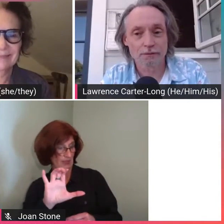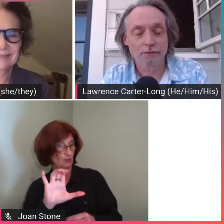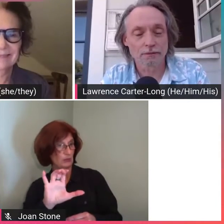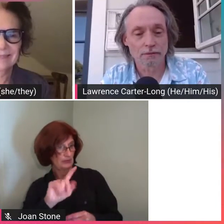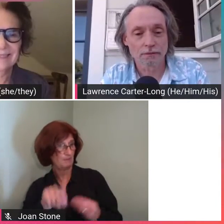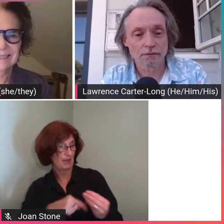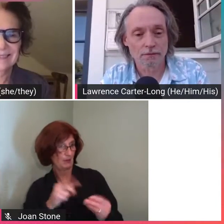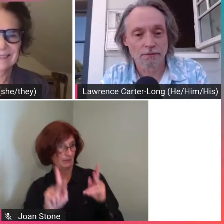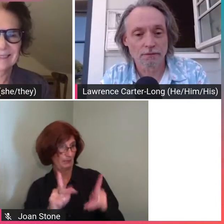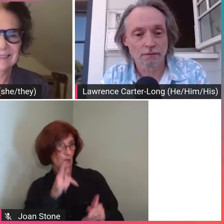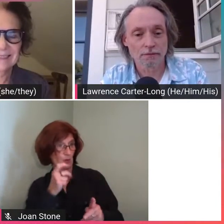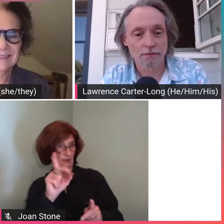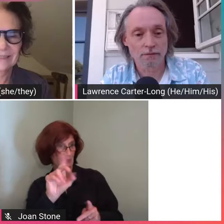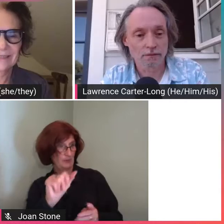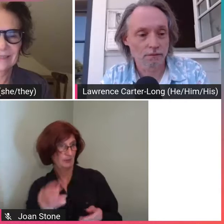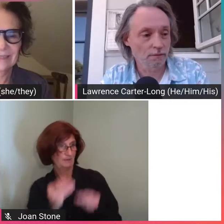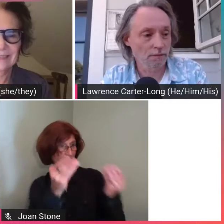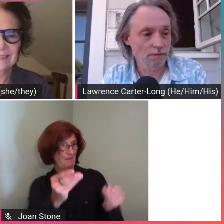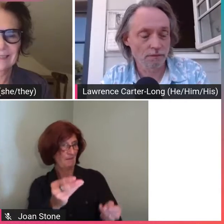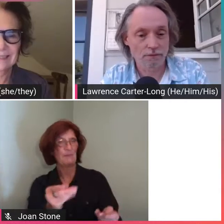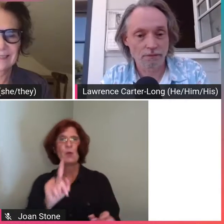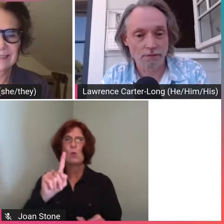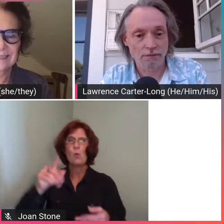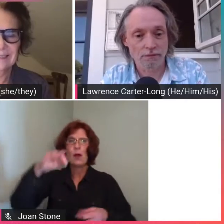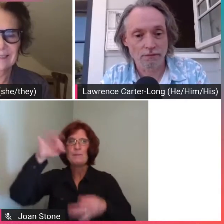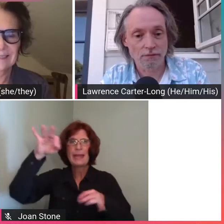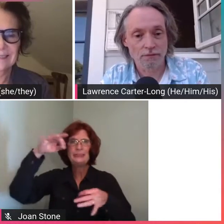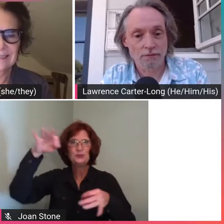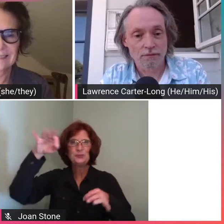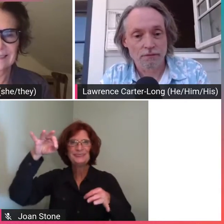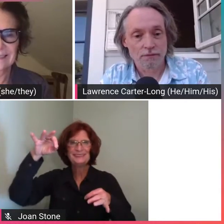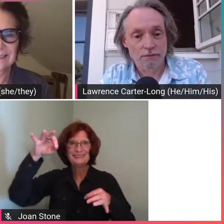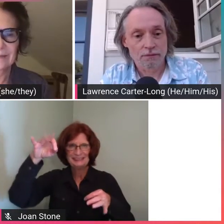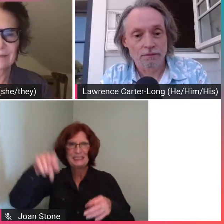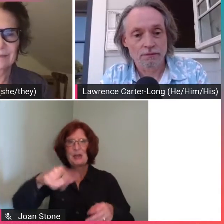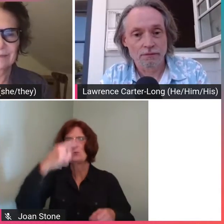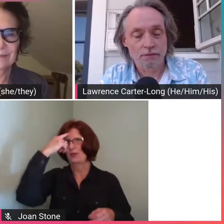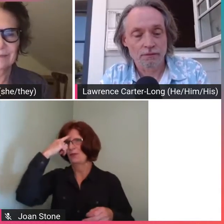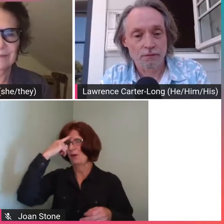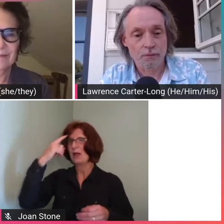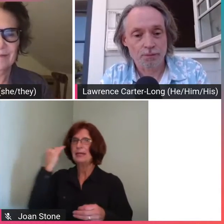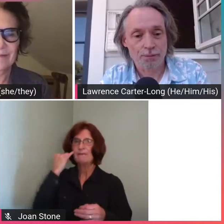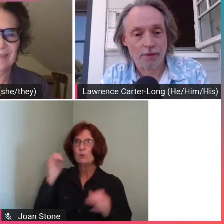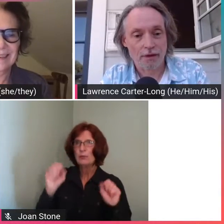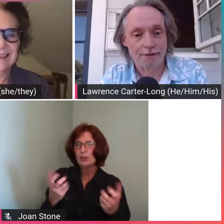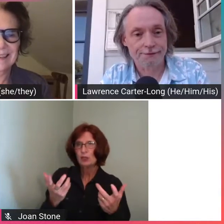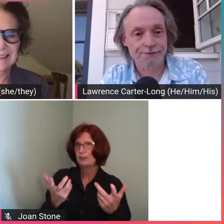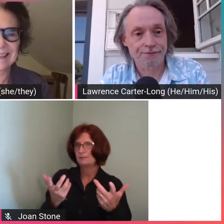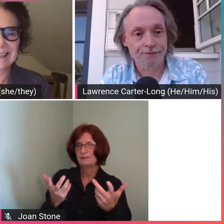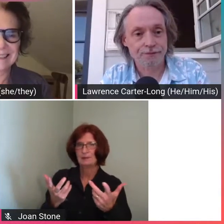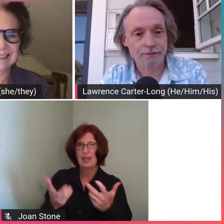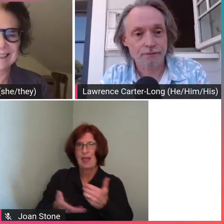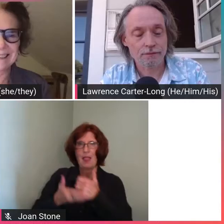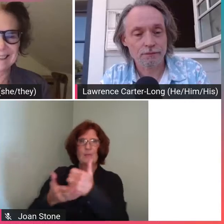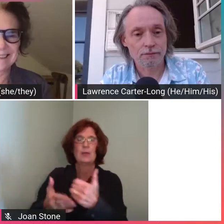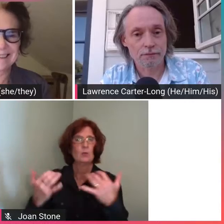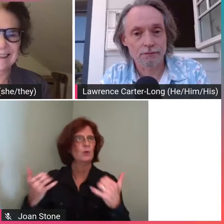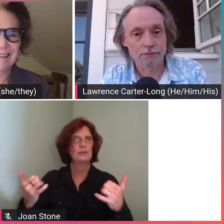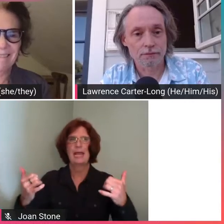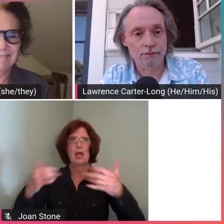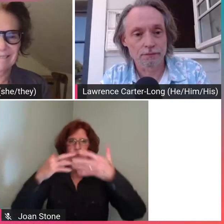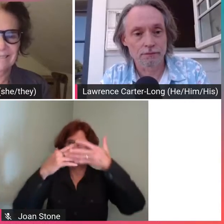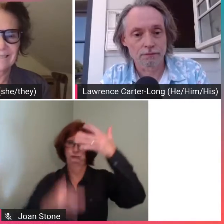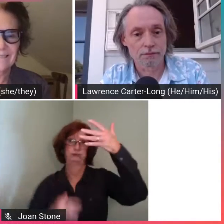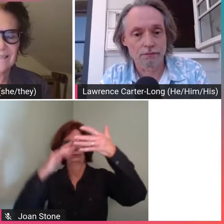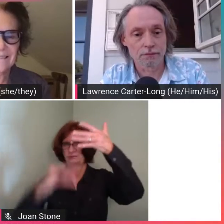Like there's so much, and we had this feeling like we could get our hands around the movement. It's like the genie's out of the bottle. It's fantastic.